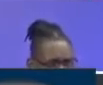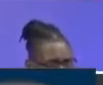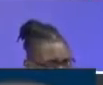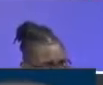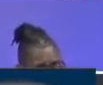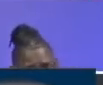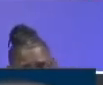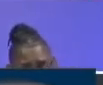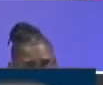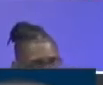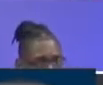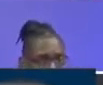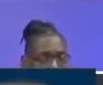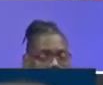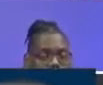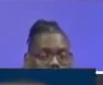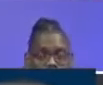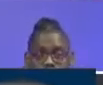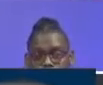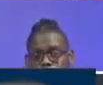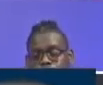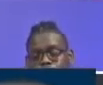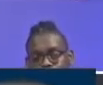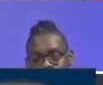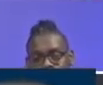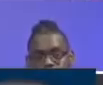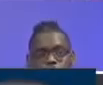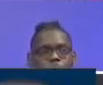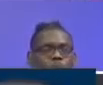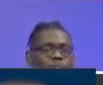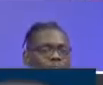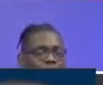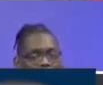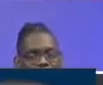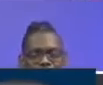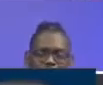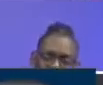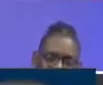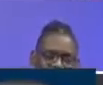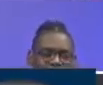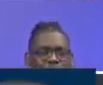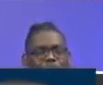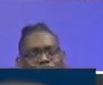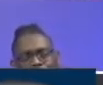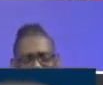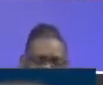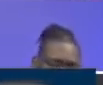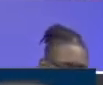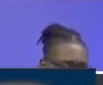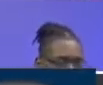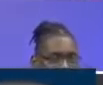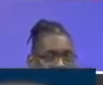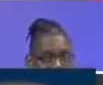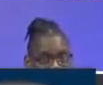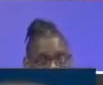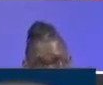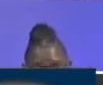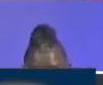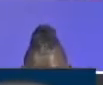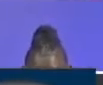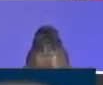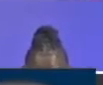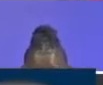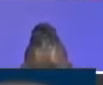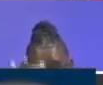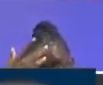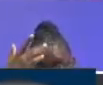bodies, those families who get the news of the loss, those families that are infected, I have known